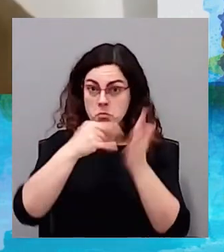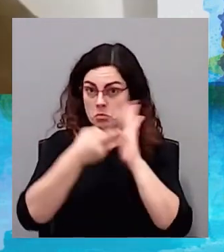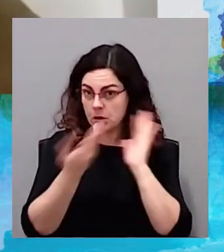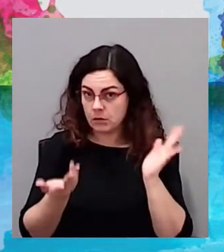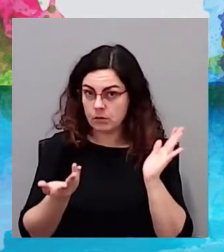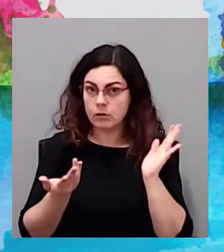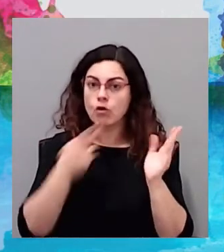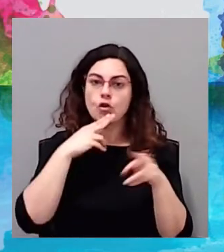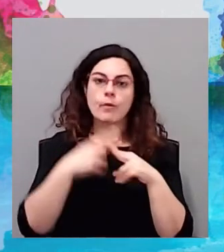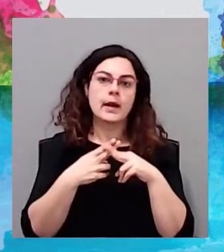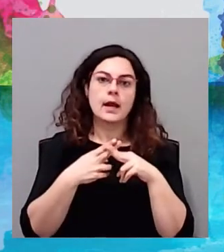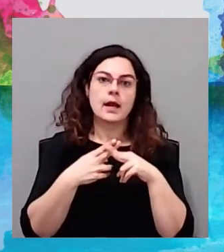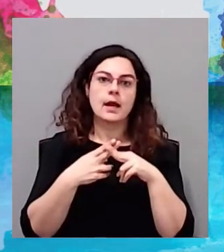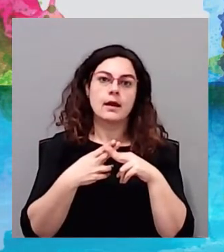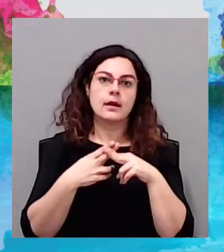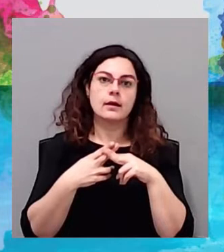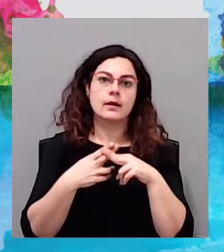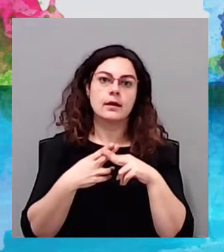project